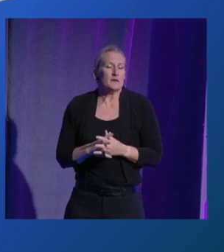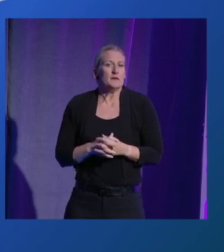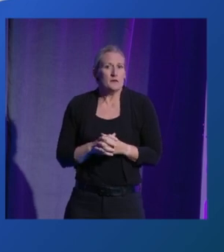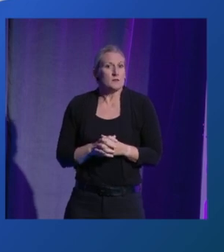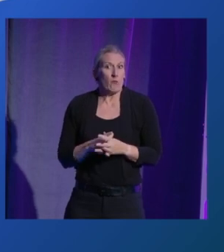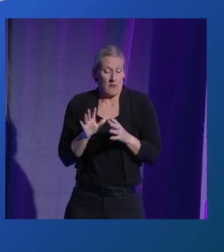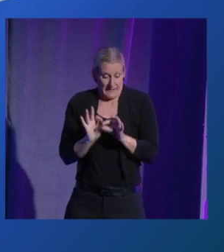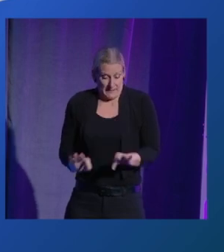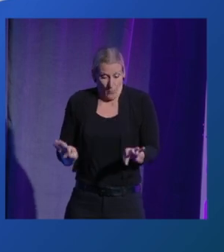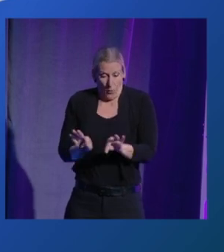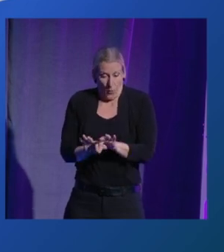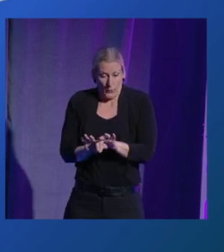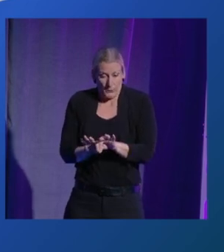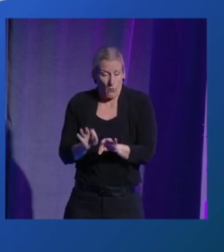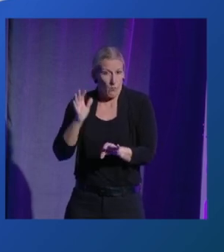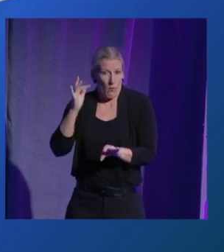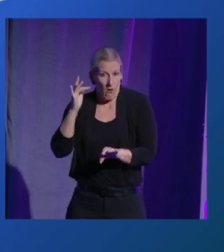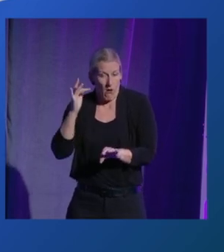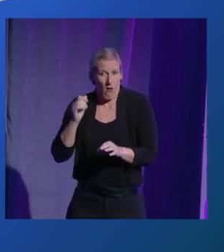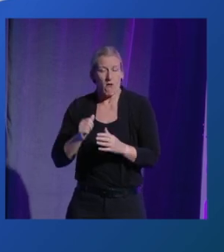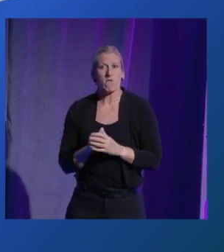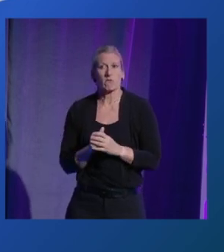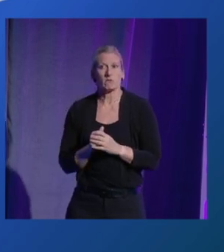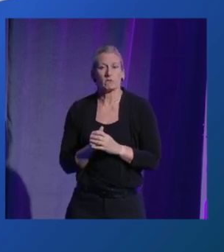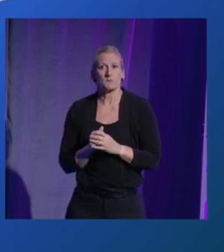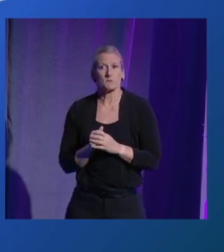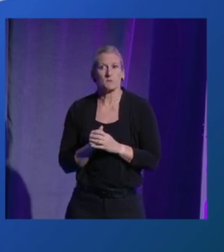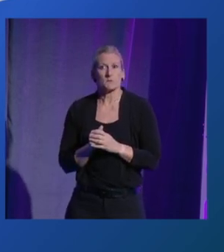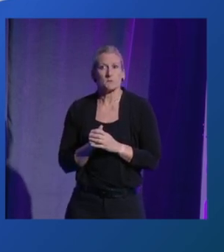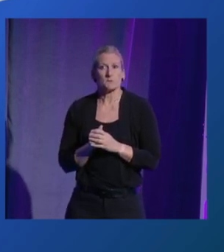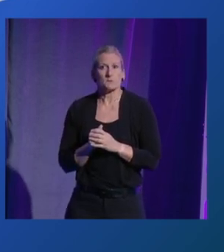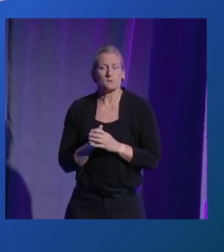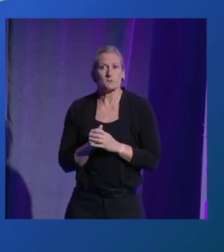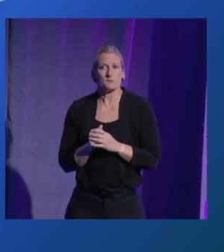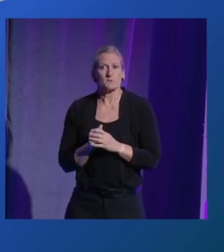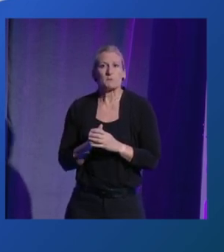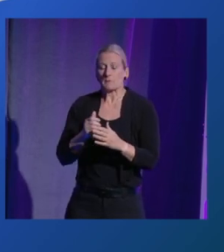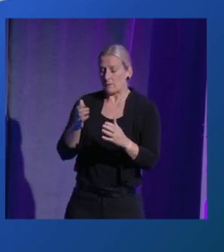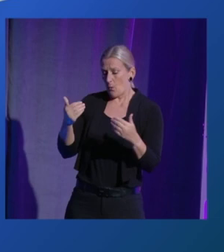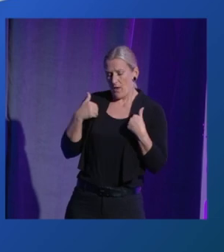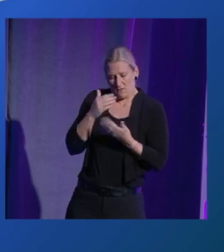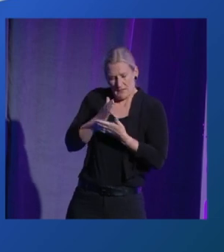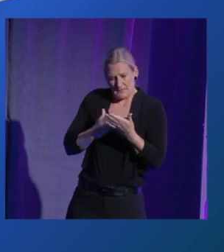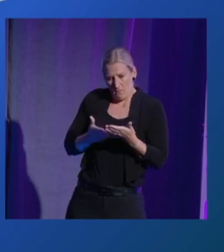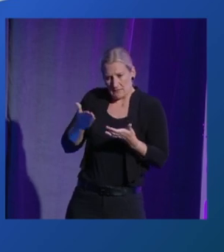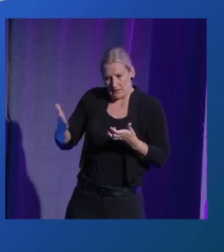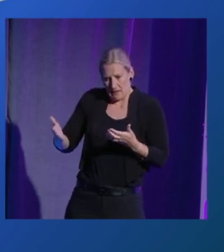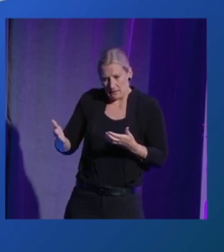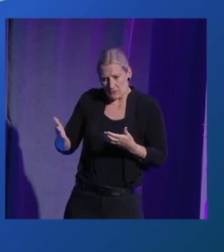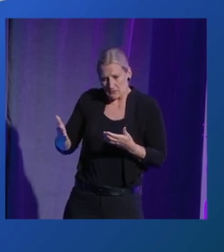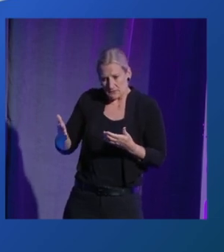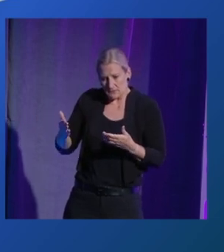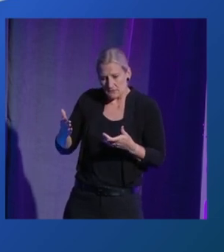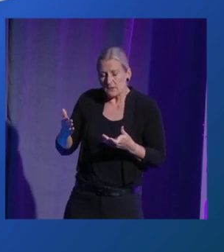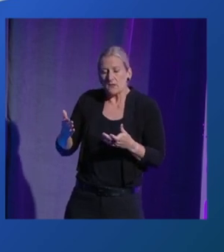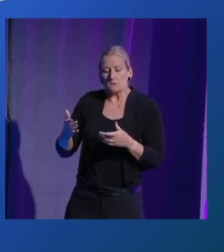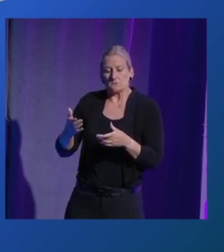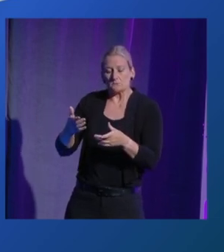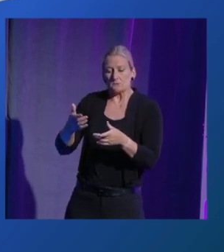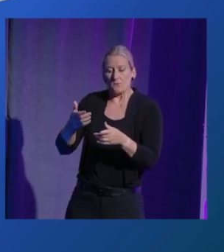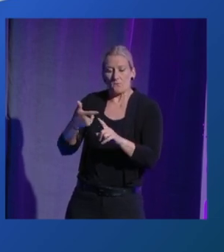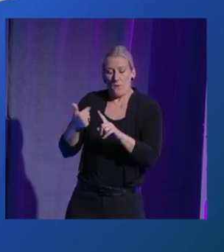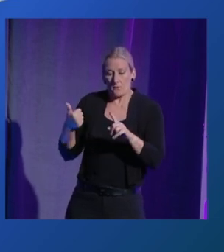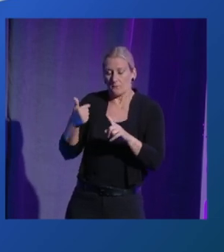it's about you know applying AI algorithms and Technologies to geospatial Big Data which is coming from